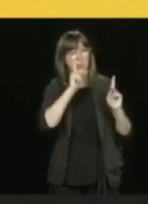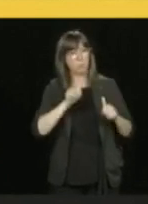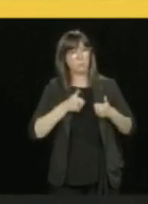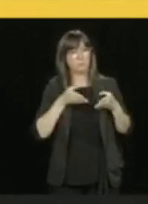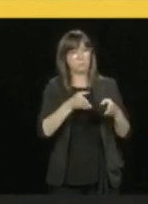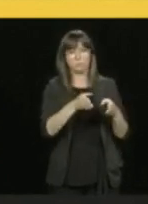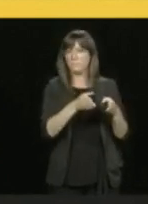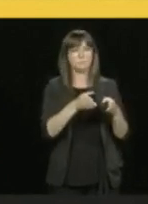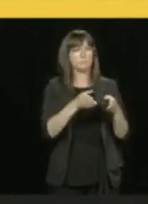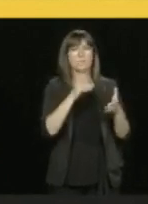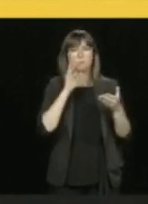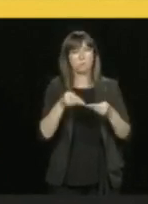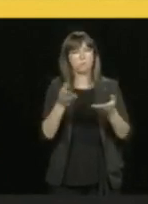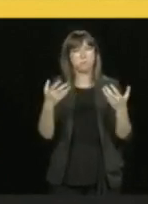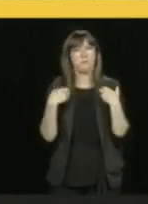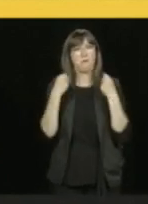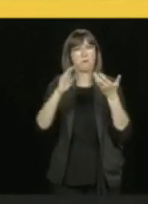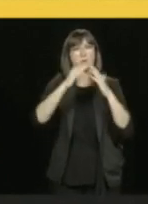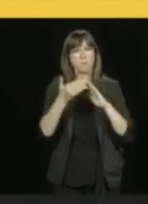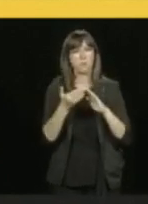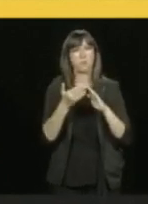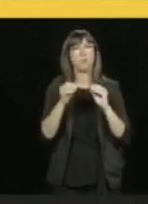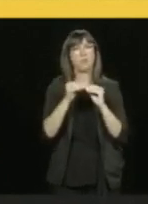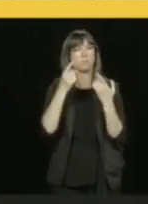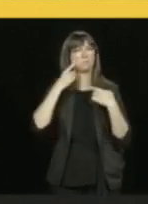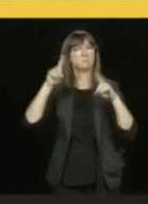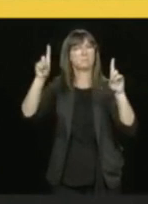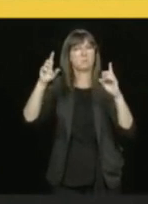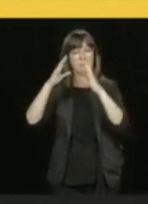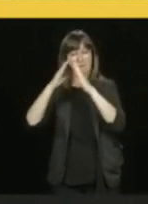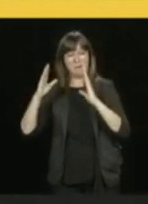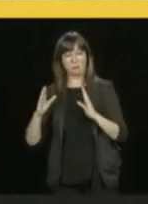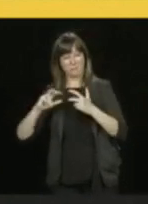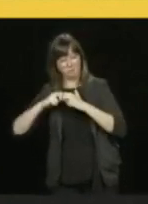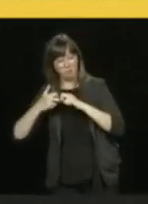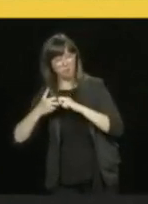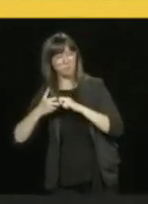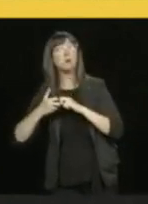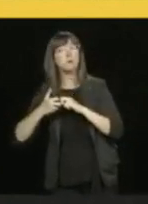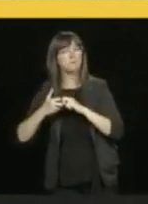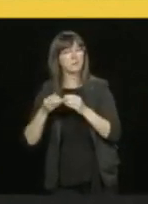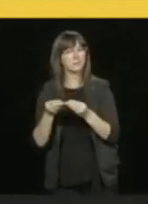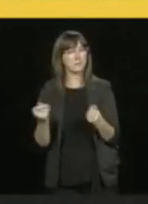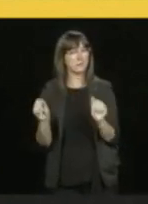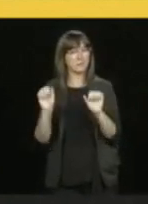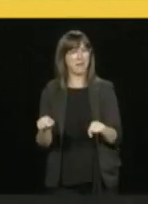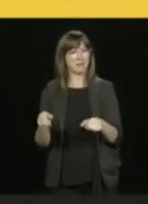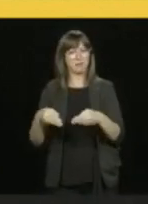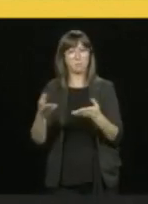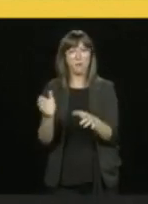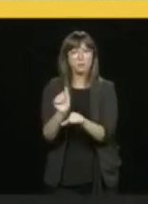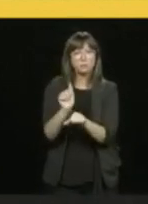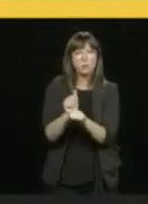prosperous. Housing is not just a problem, it's also a solution. It creates jobs. It allows people to